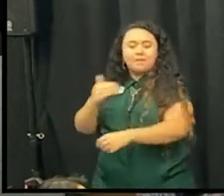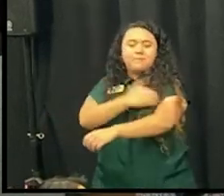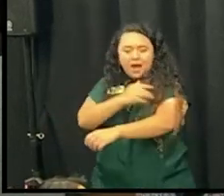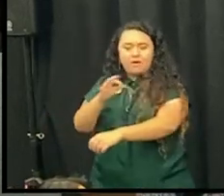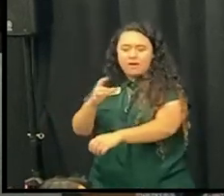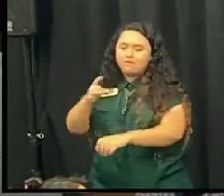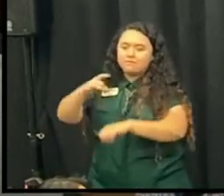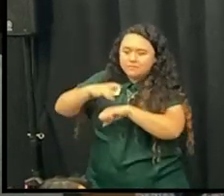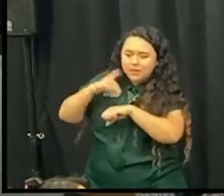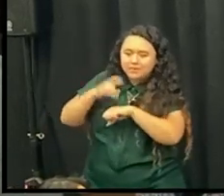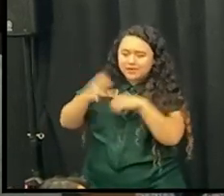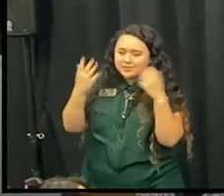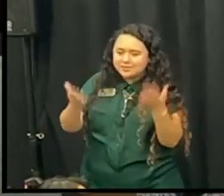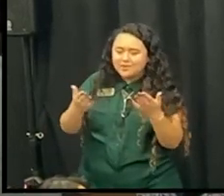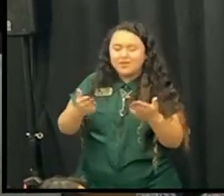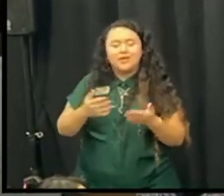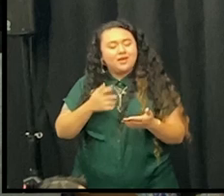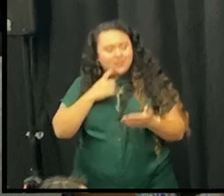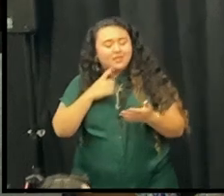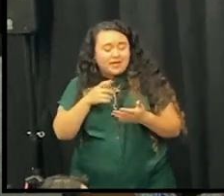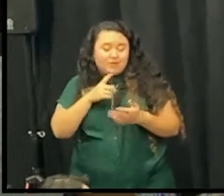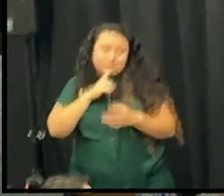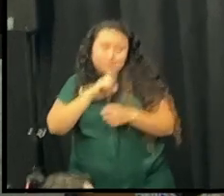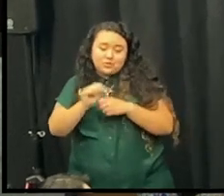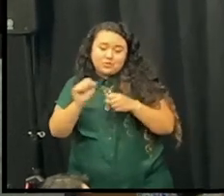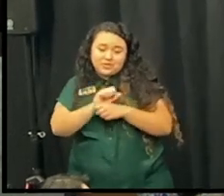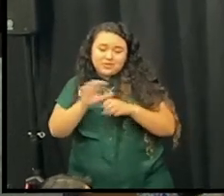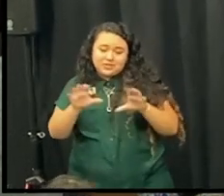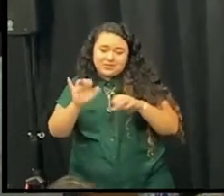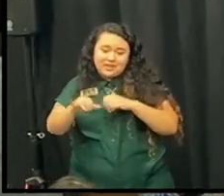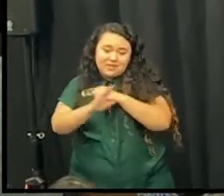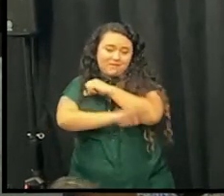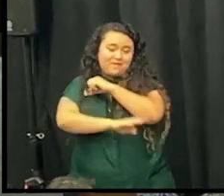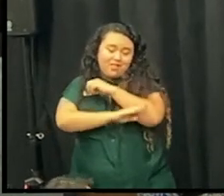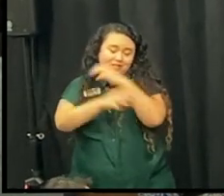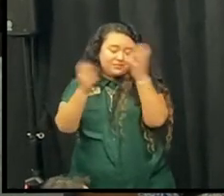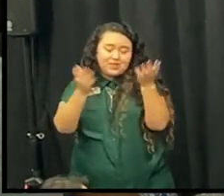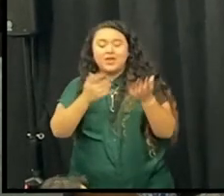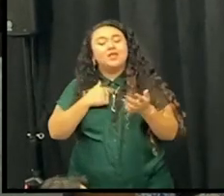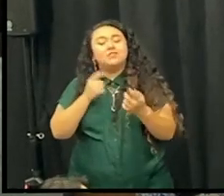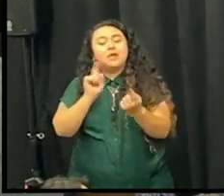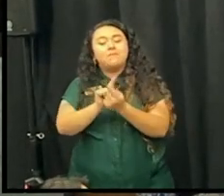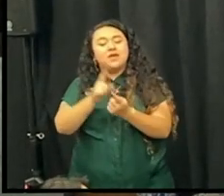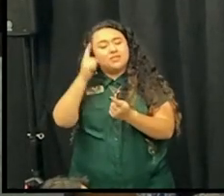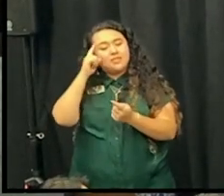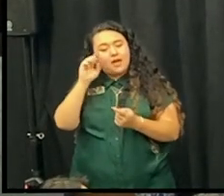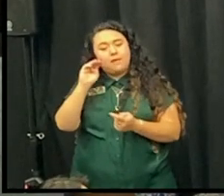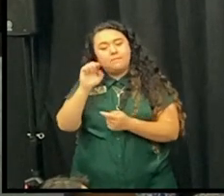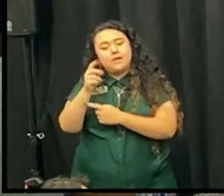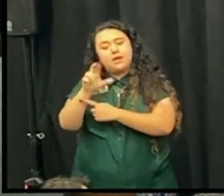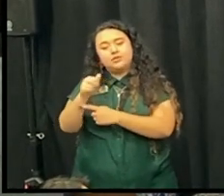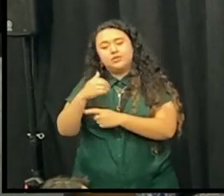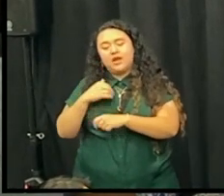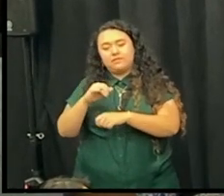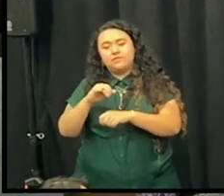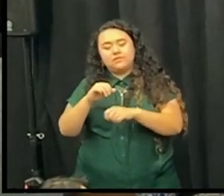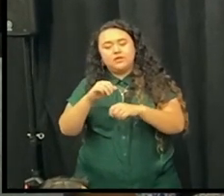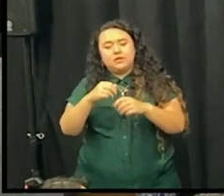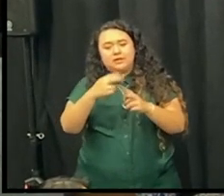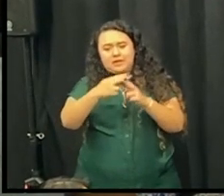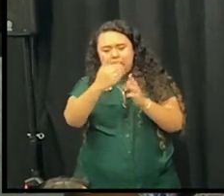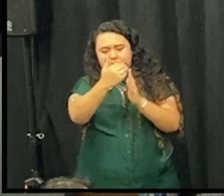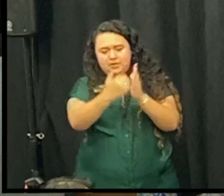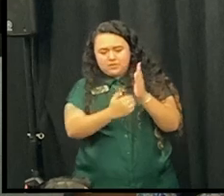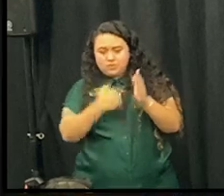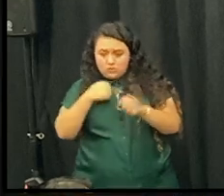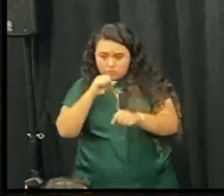Go on. Yeah, the fall really does it. So they met, and they thought Maestra had this infrastructure of a directory, so can we